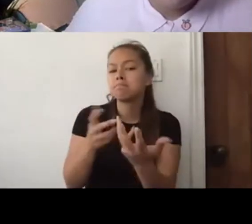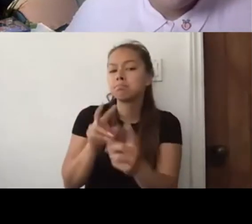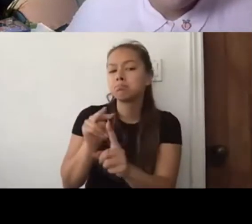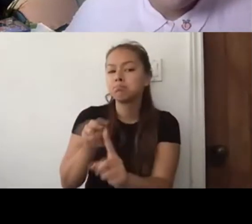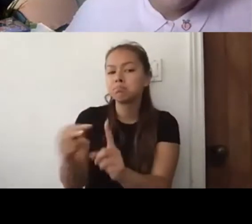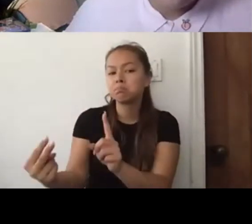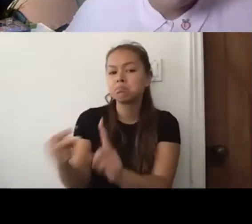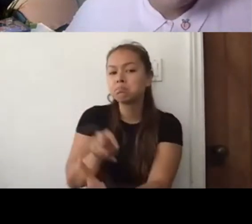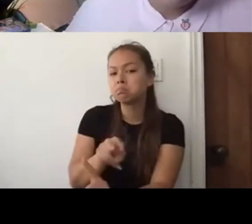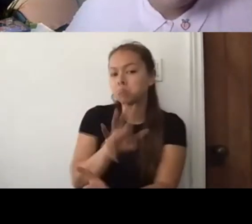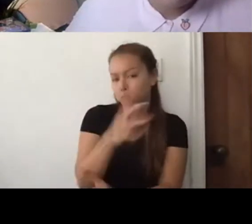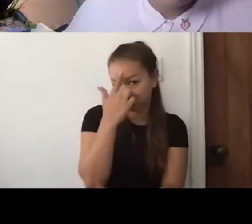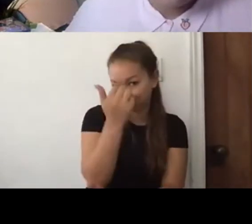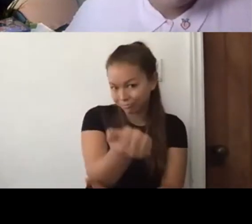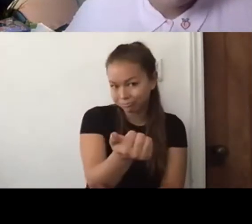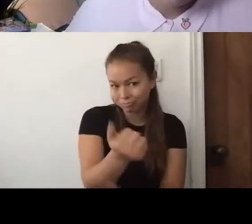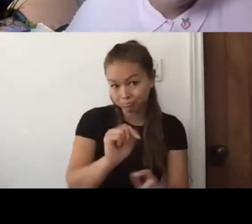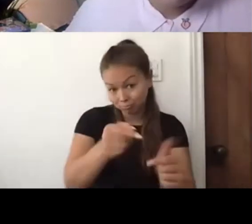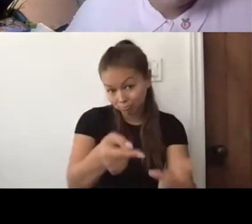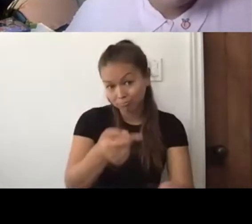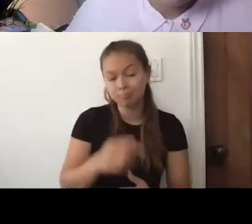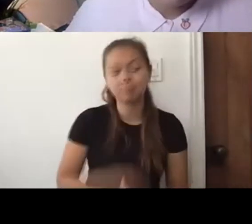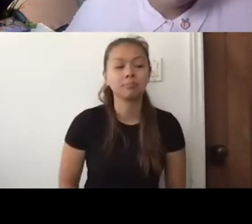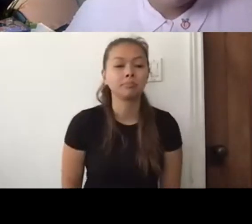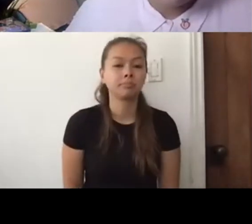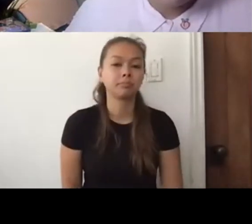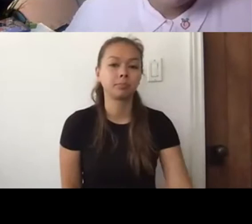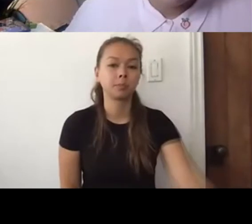about, really. So over to you, Graham.